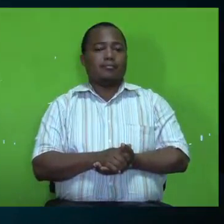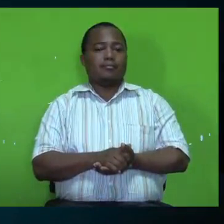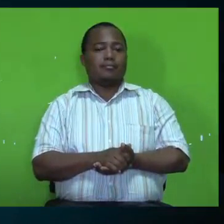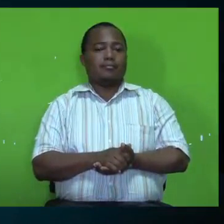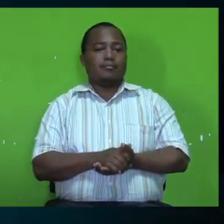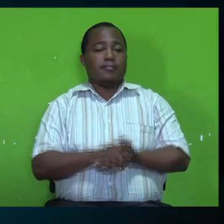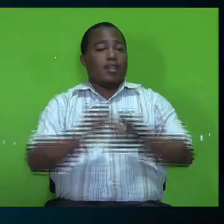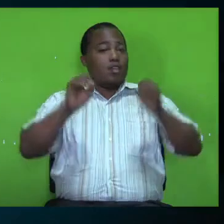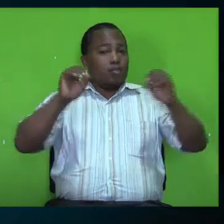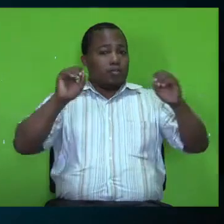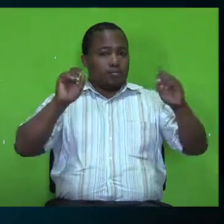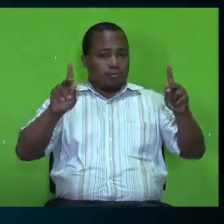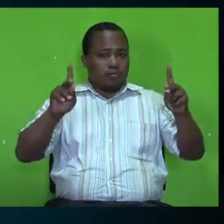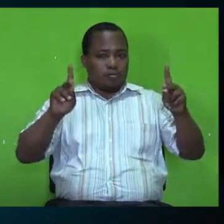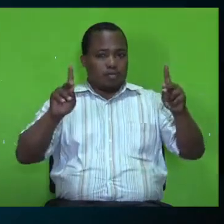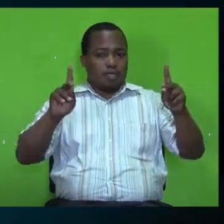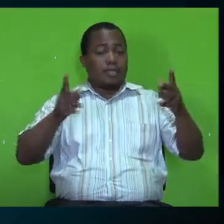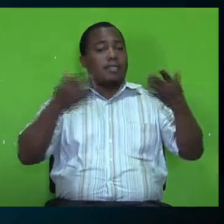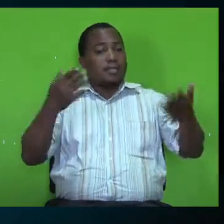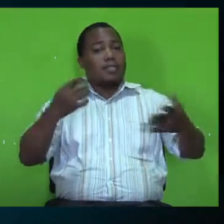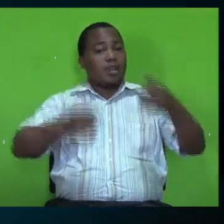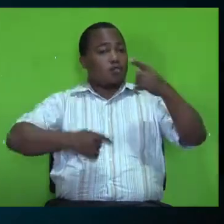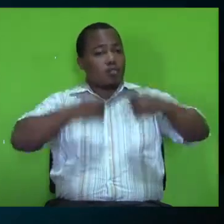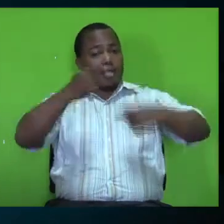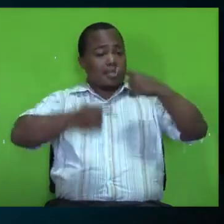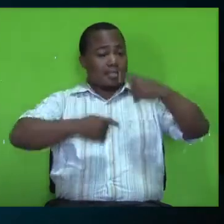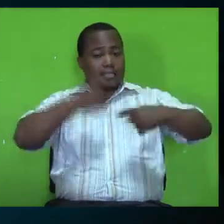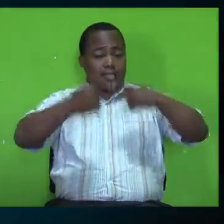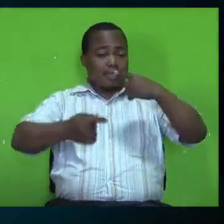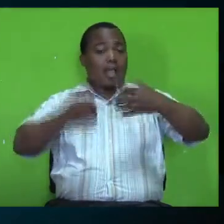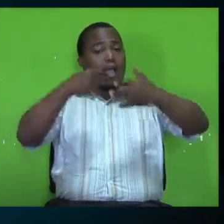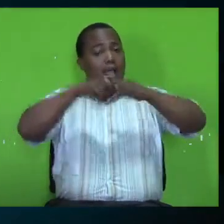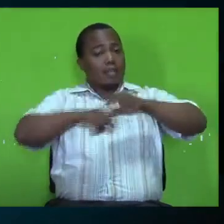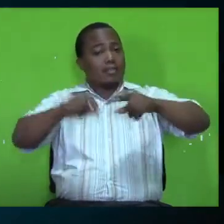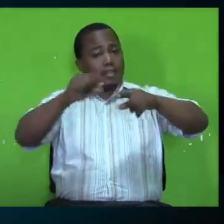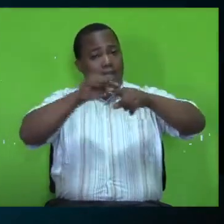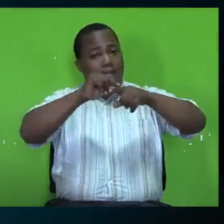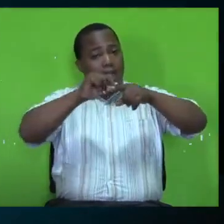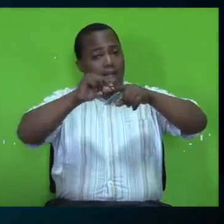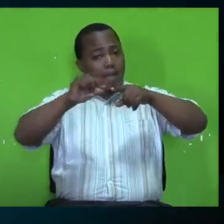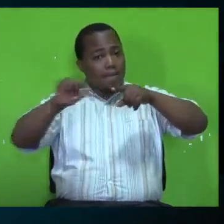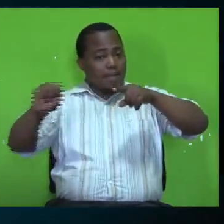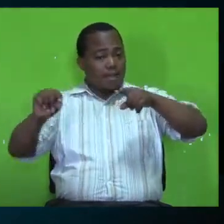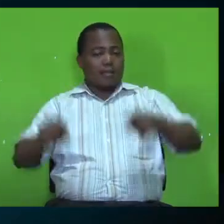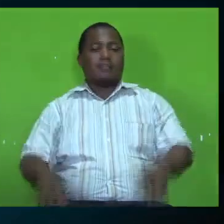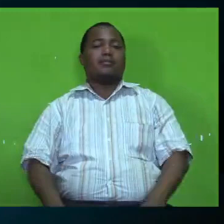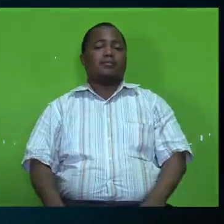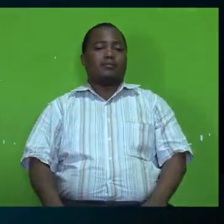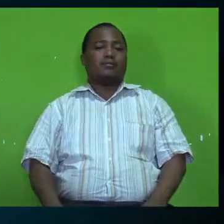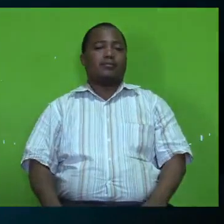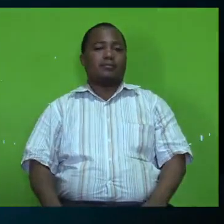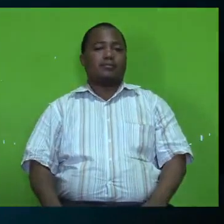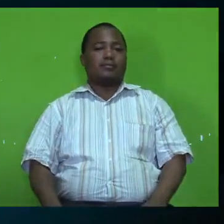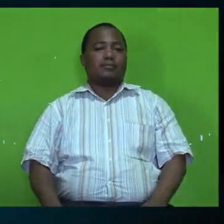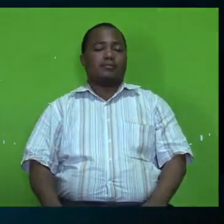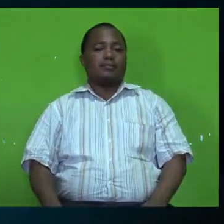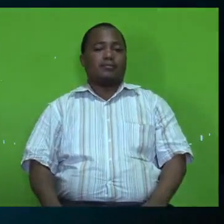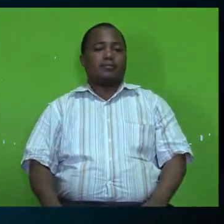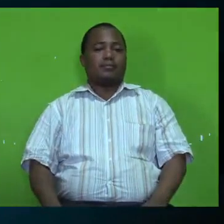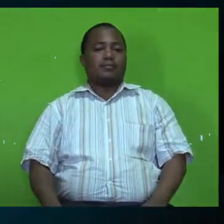After explaining about transpiration pool, now it is a time for explaining